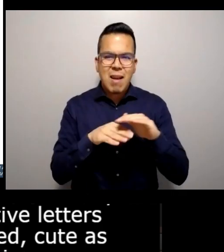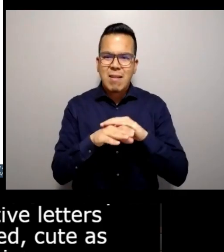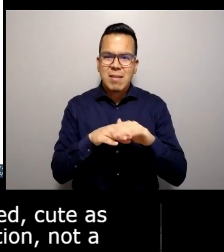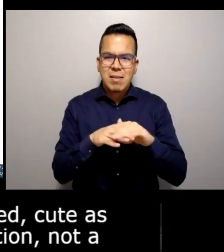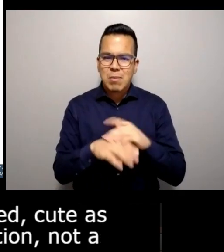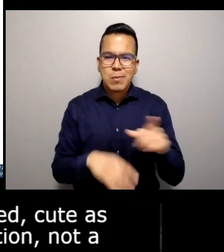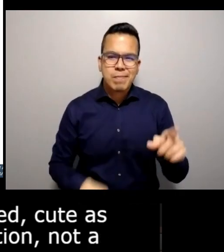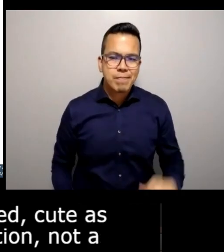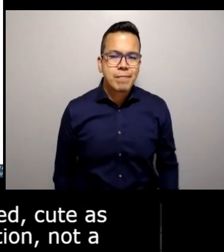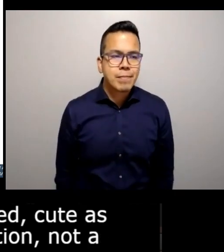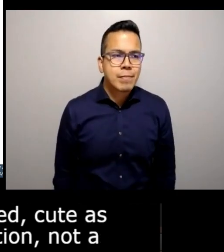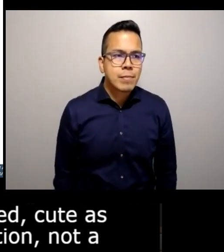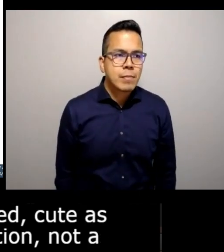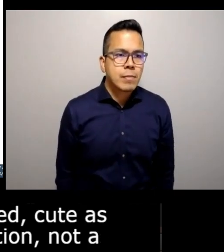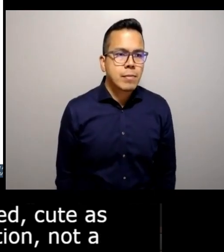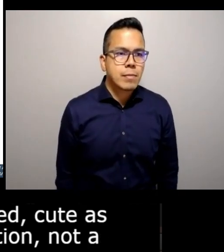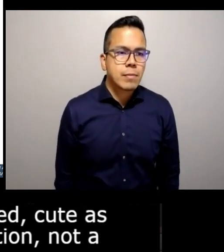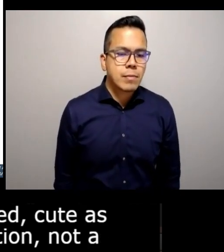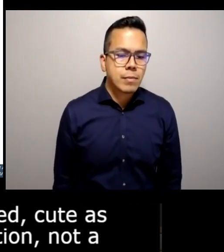communication.